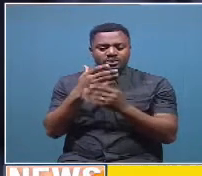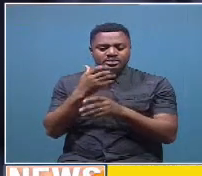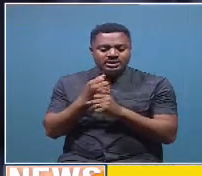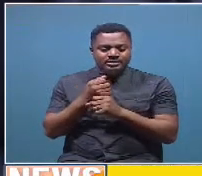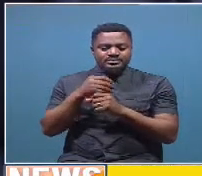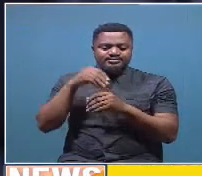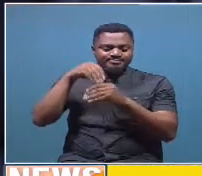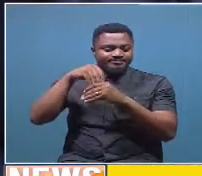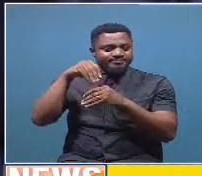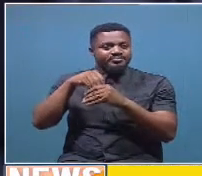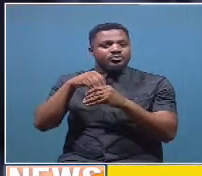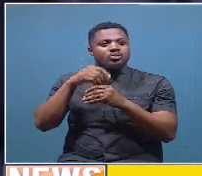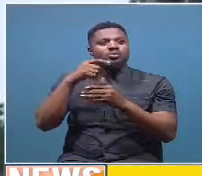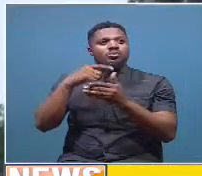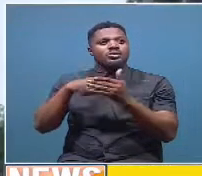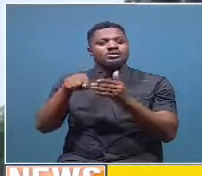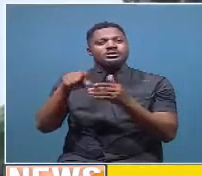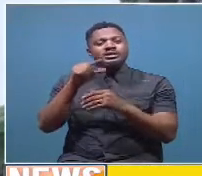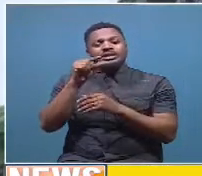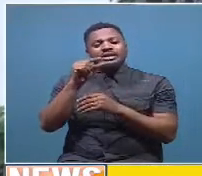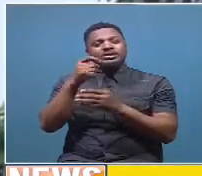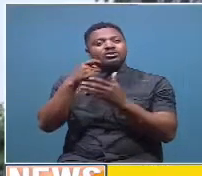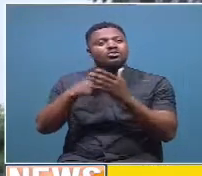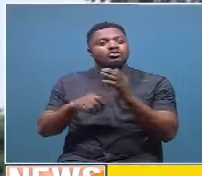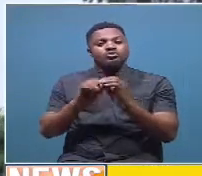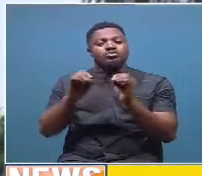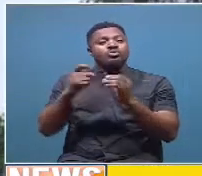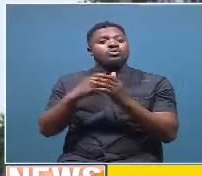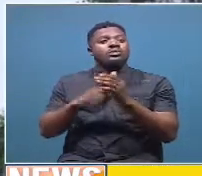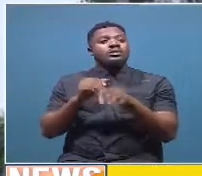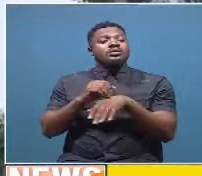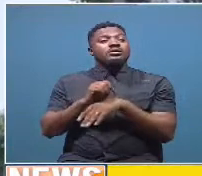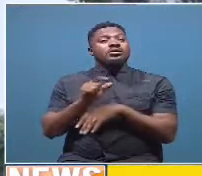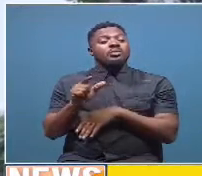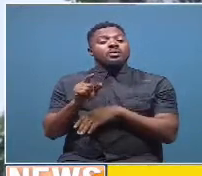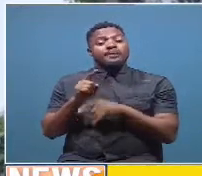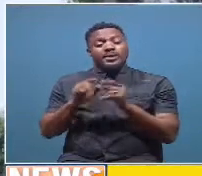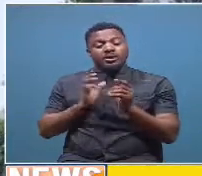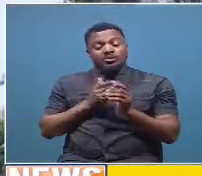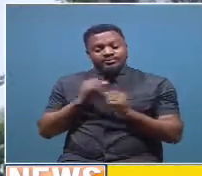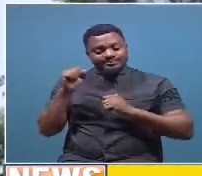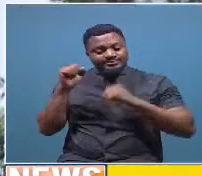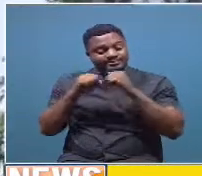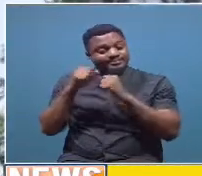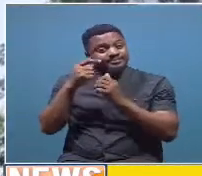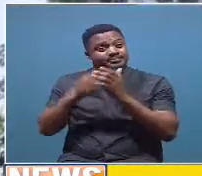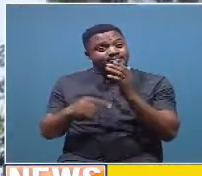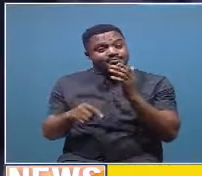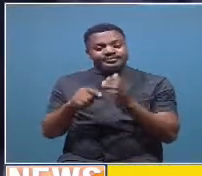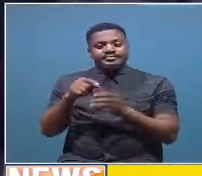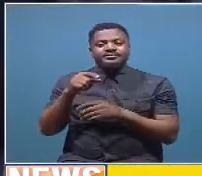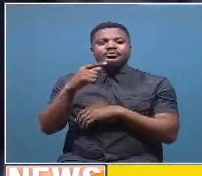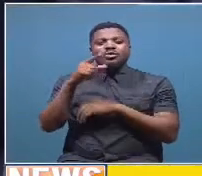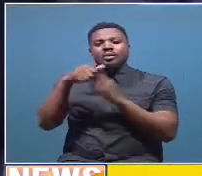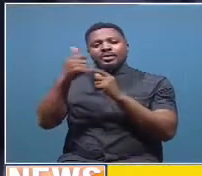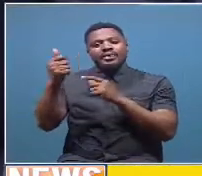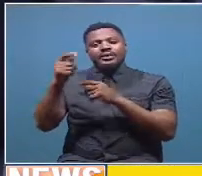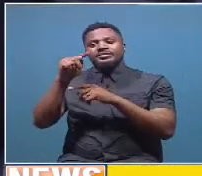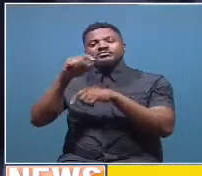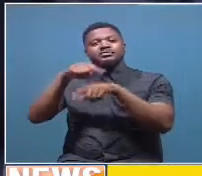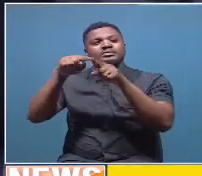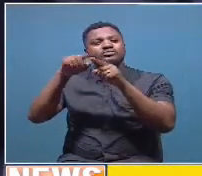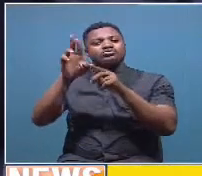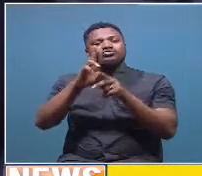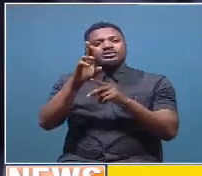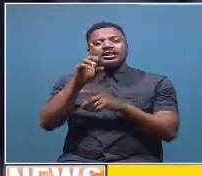content at very little cost or no cost at all. The push is that telcos have enjoyed